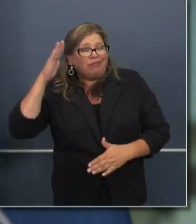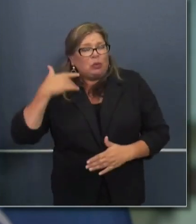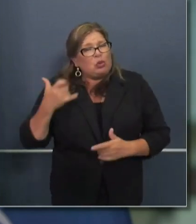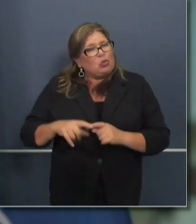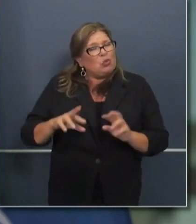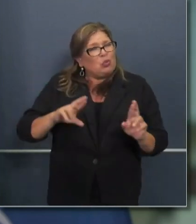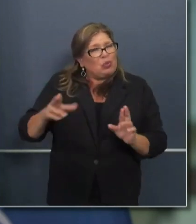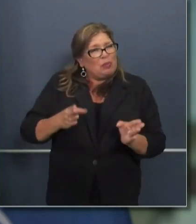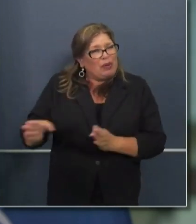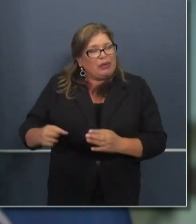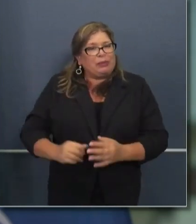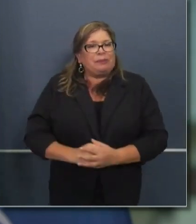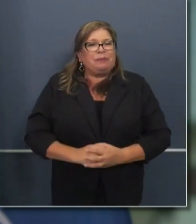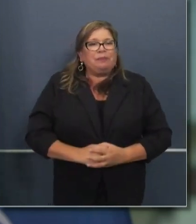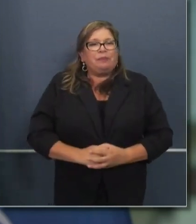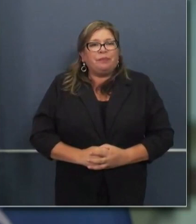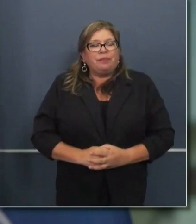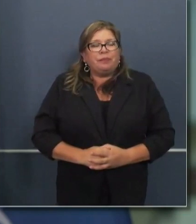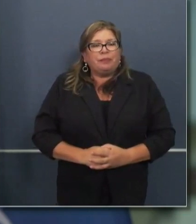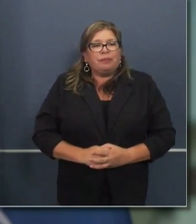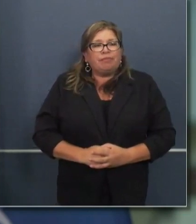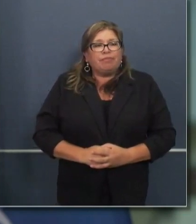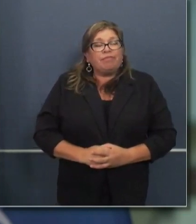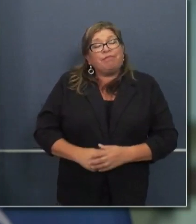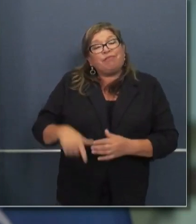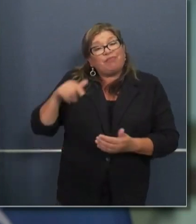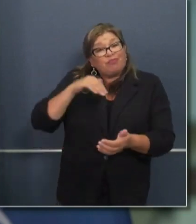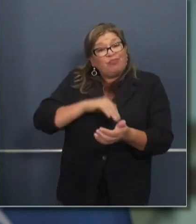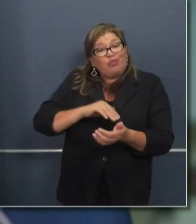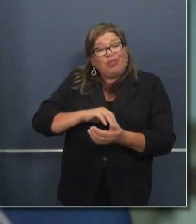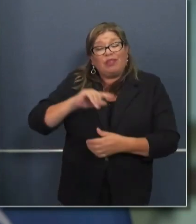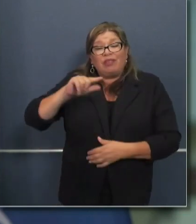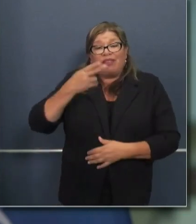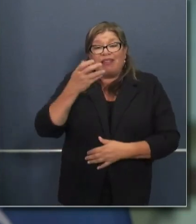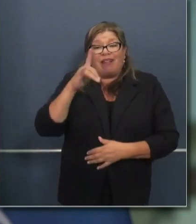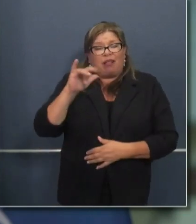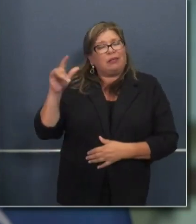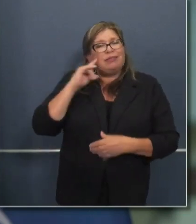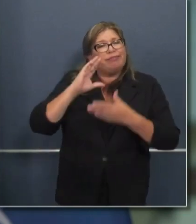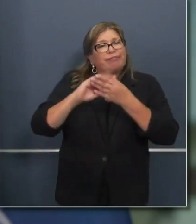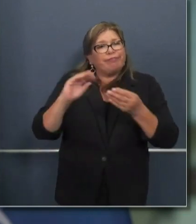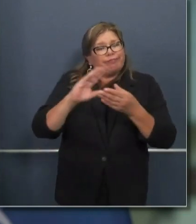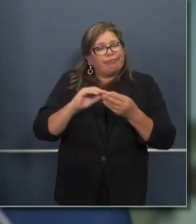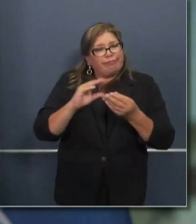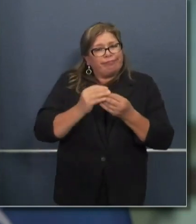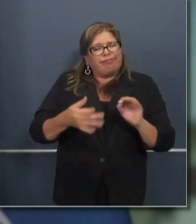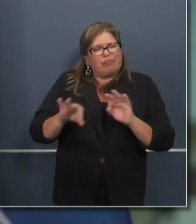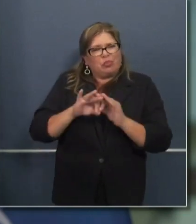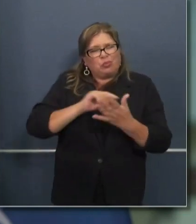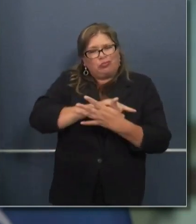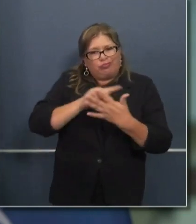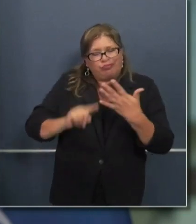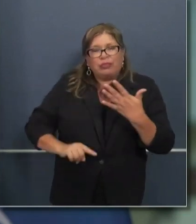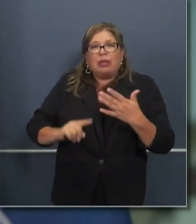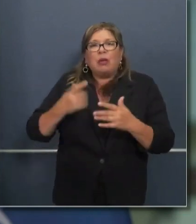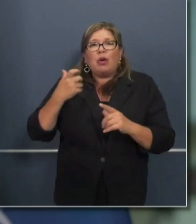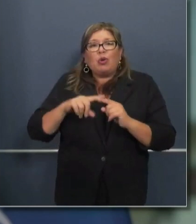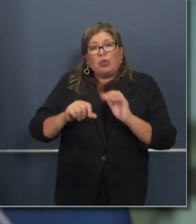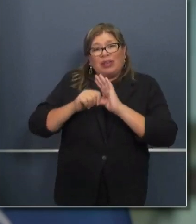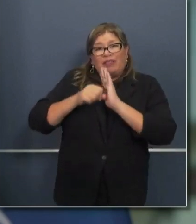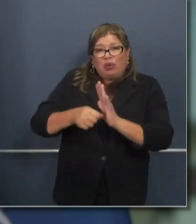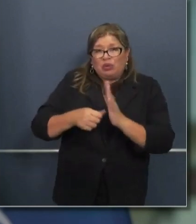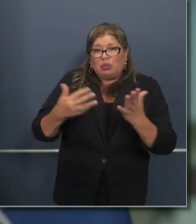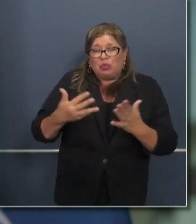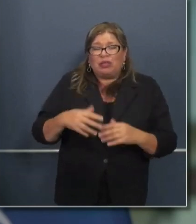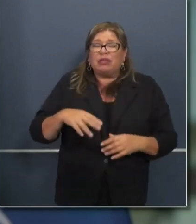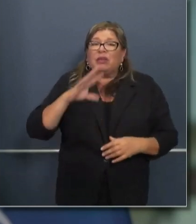that were highlighted by Dr. Galley and can't be reinforced enough. You saw that one slide that showed